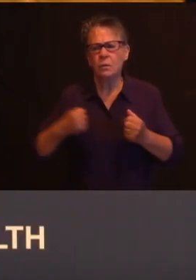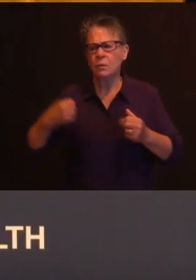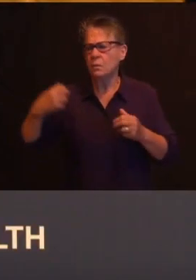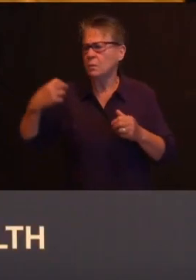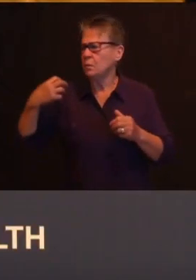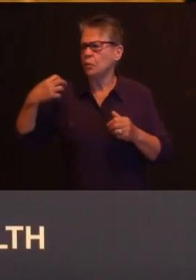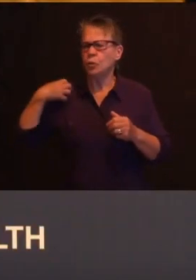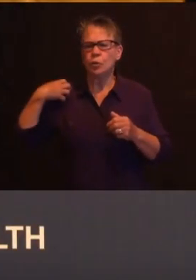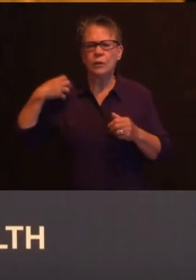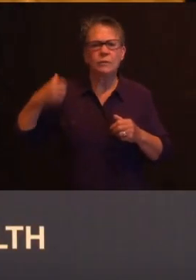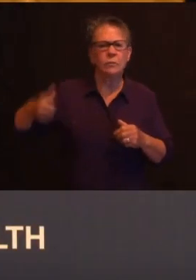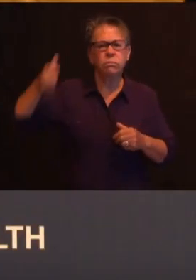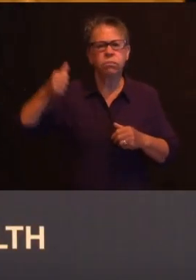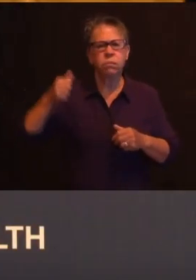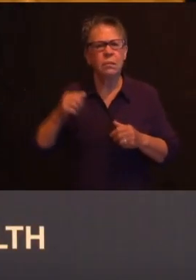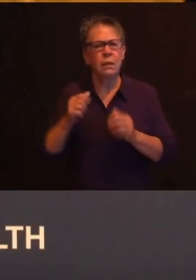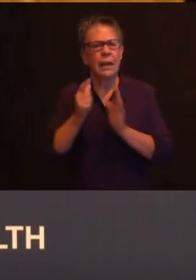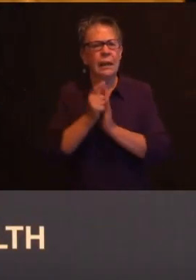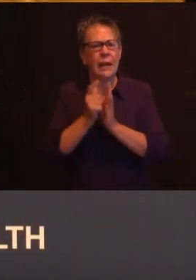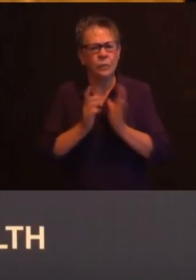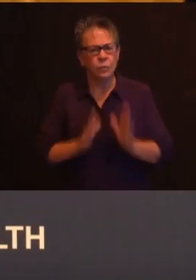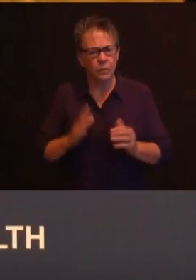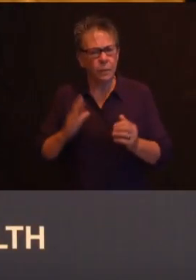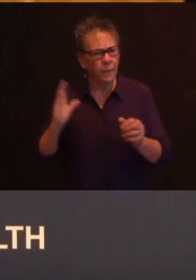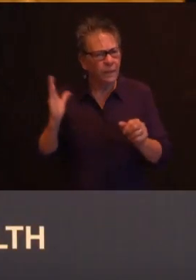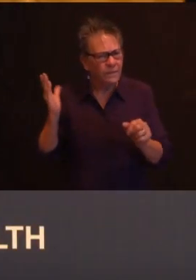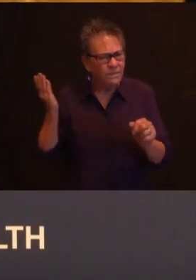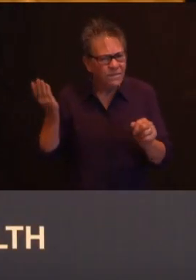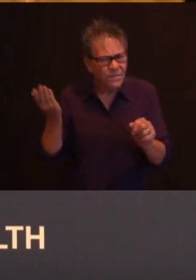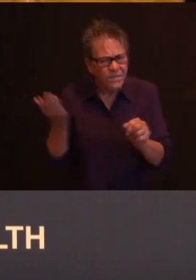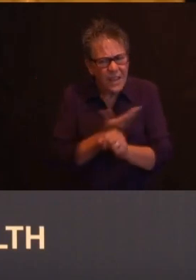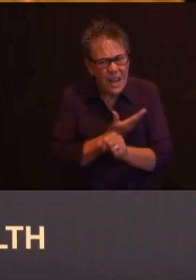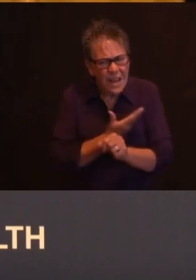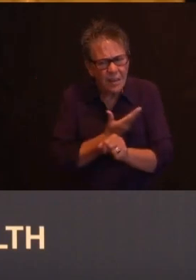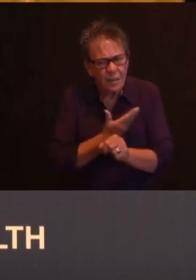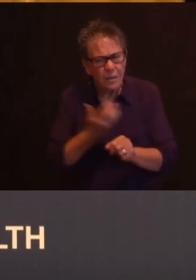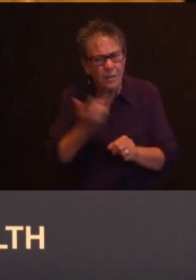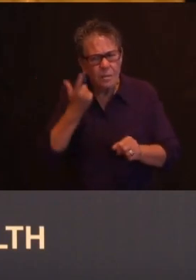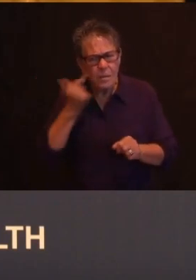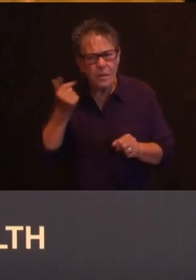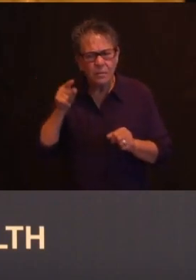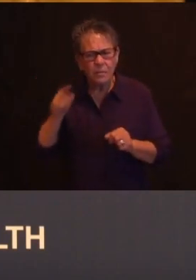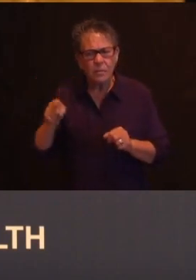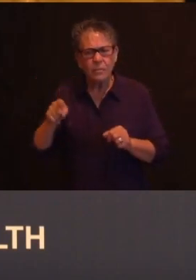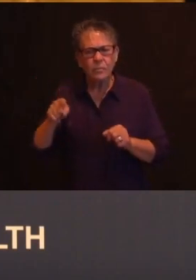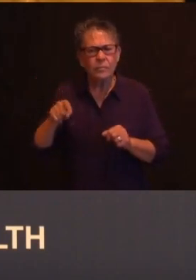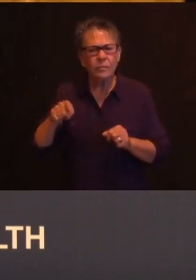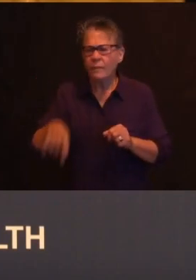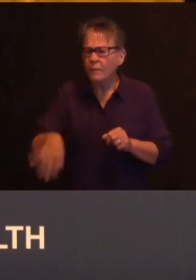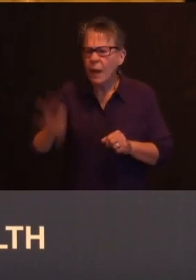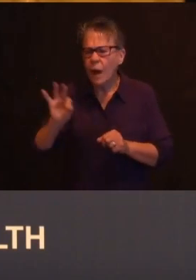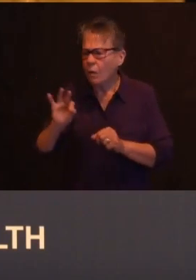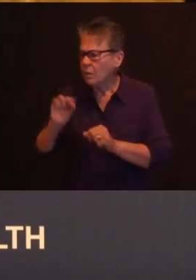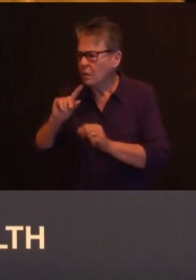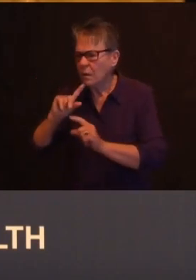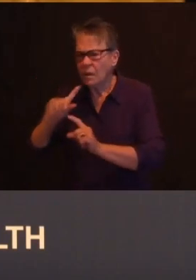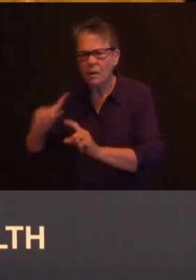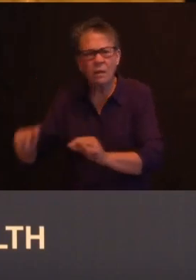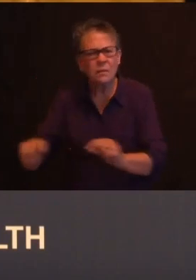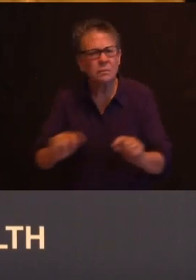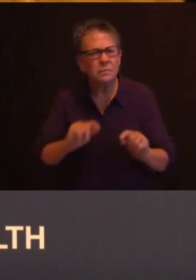circle in your office's attempt to find leaks? And what kind of message does that send to employees who may not be doing anything wrong but are still vulnerable to